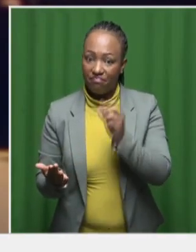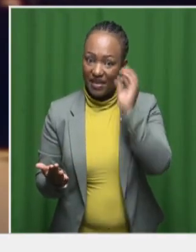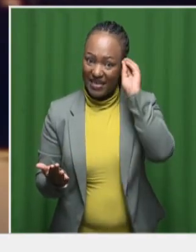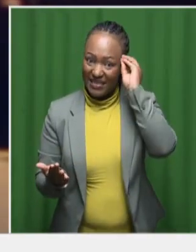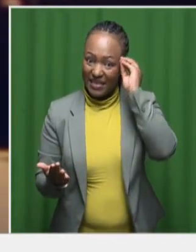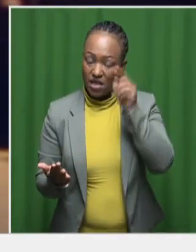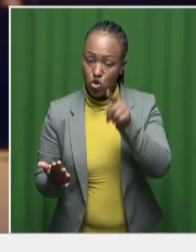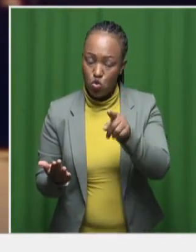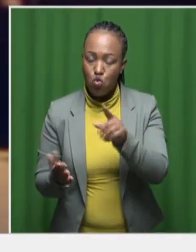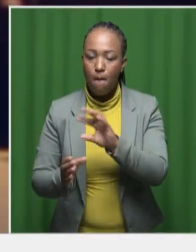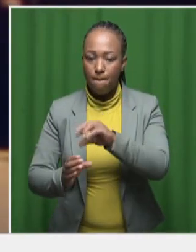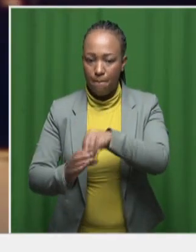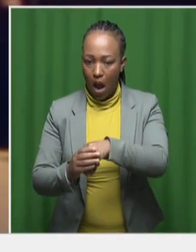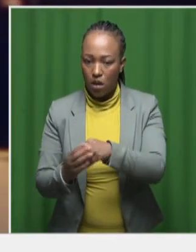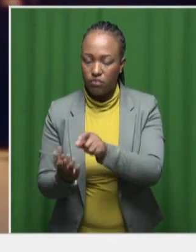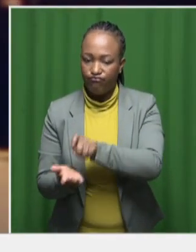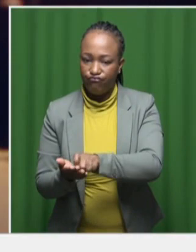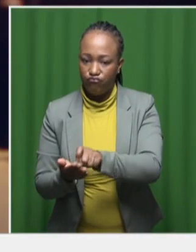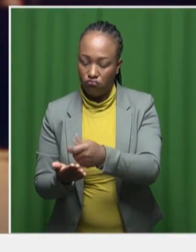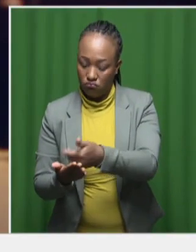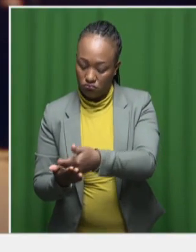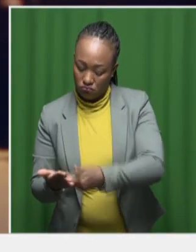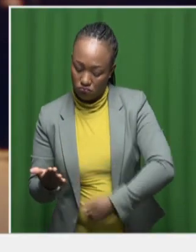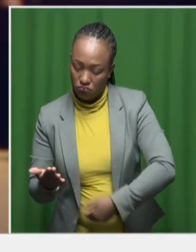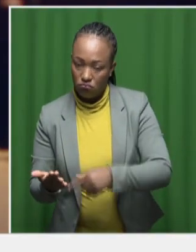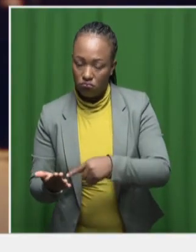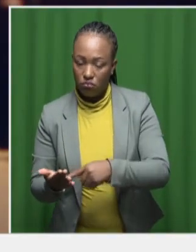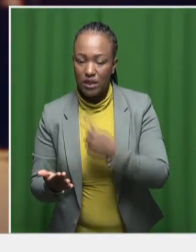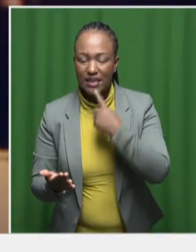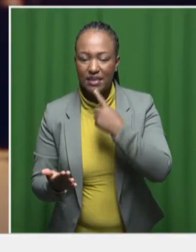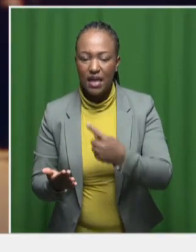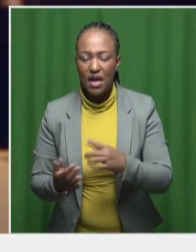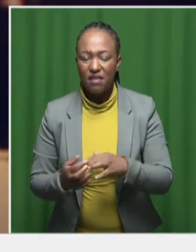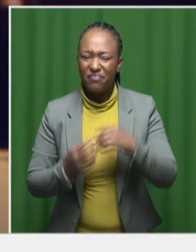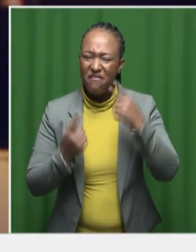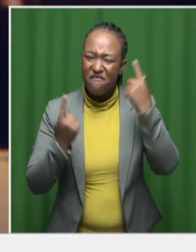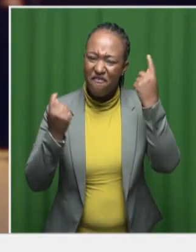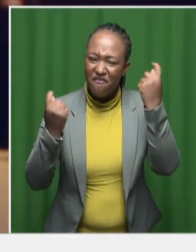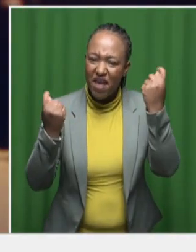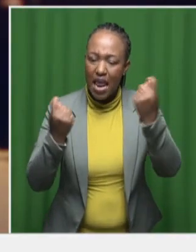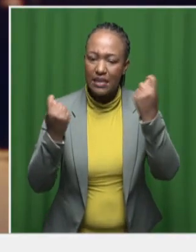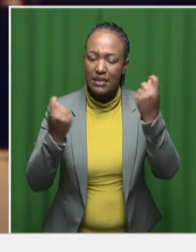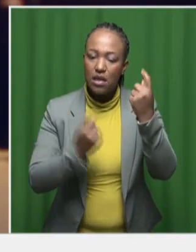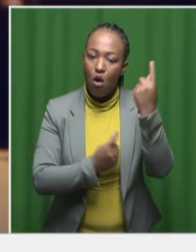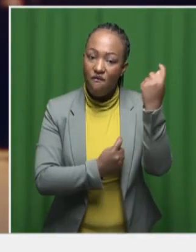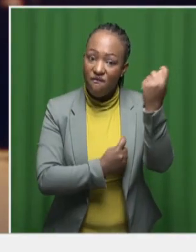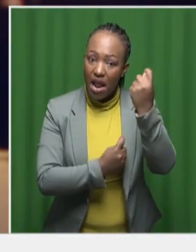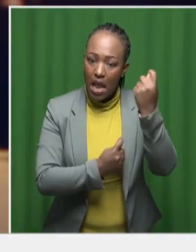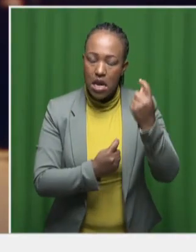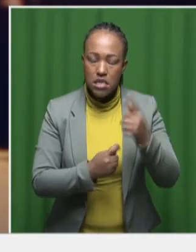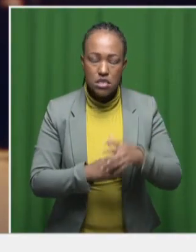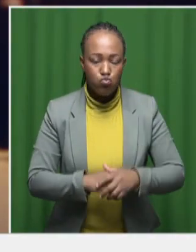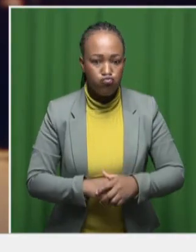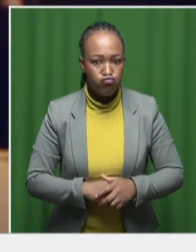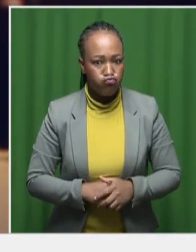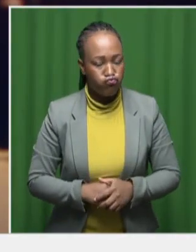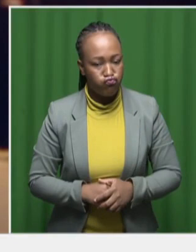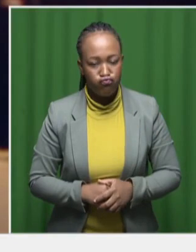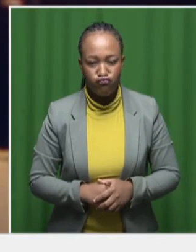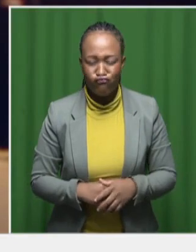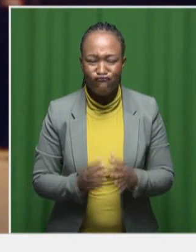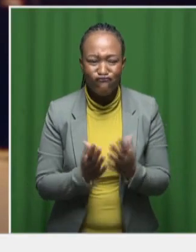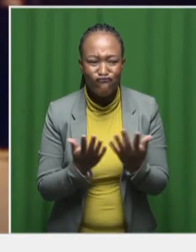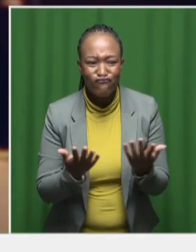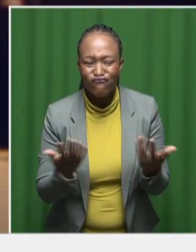it. But, they basically speak to the desperation of the villagers, and the villagers saying that they don't see anybody